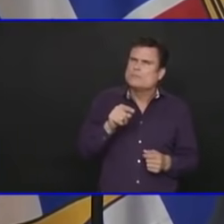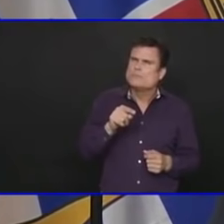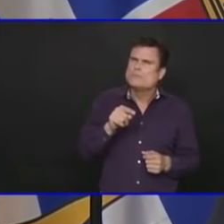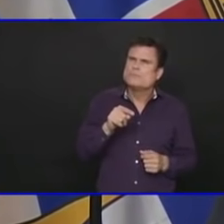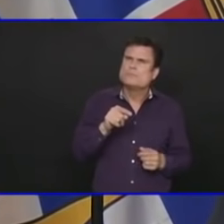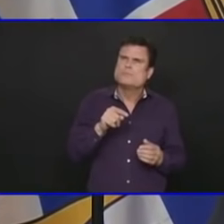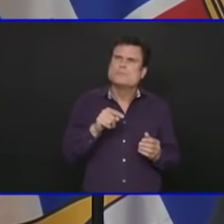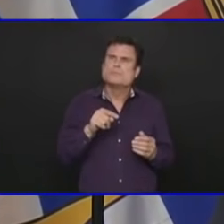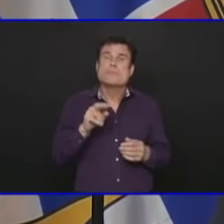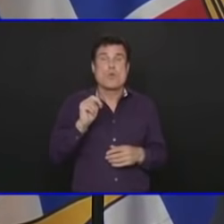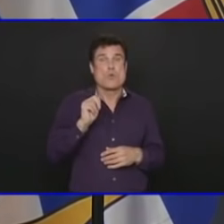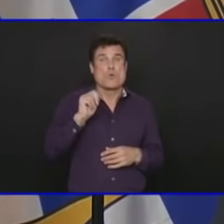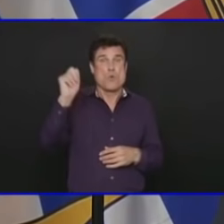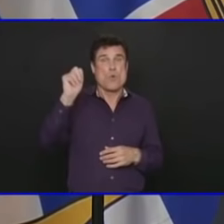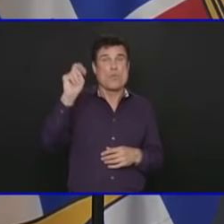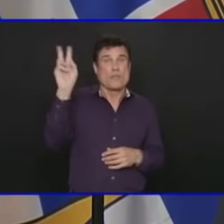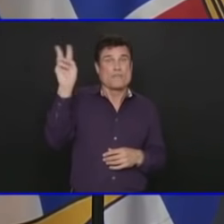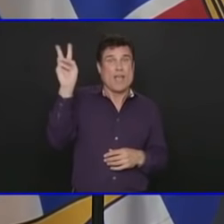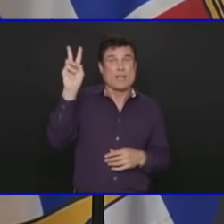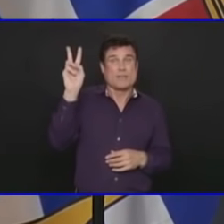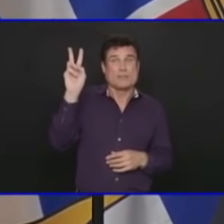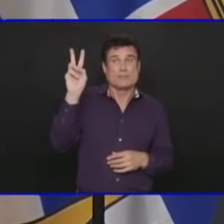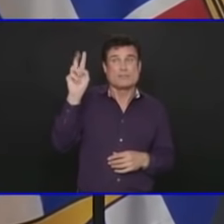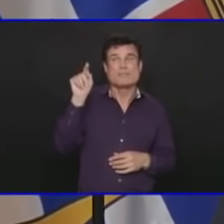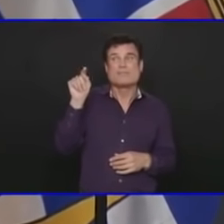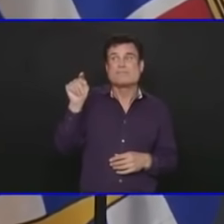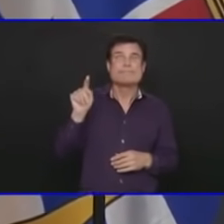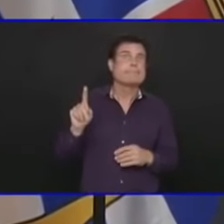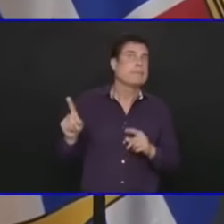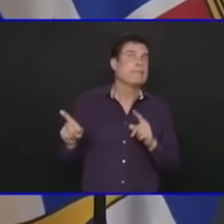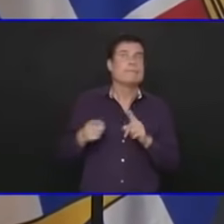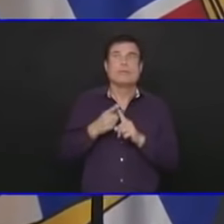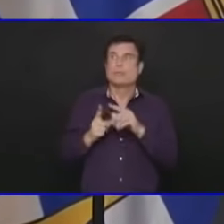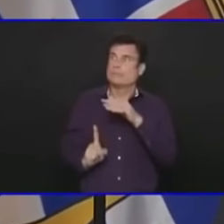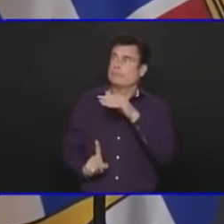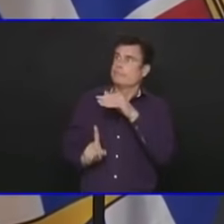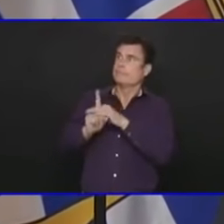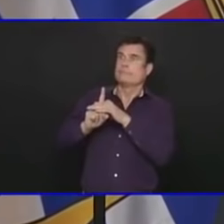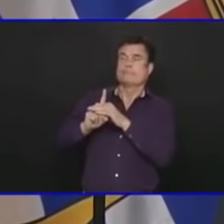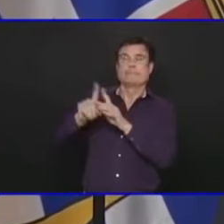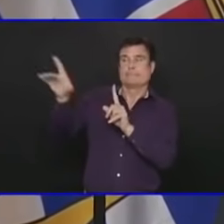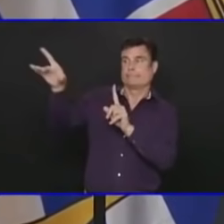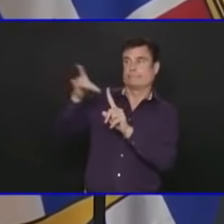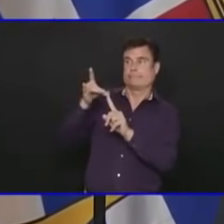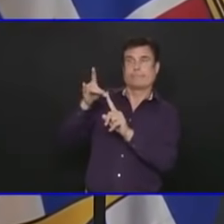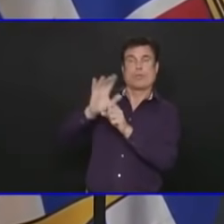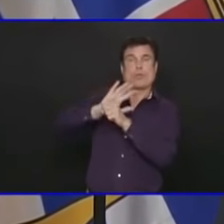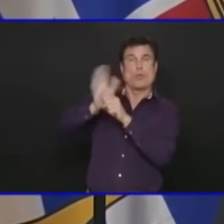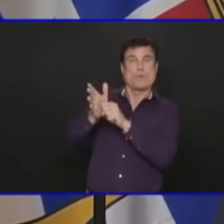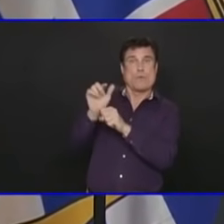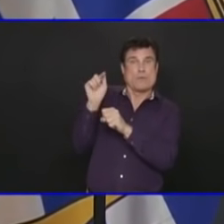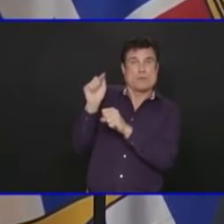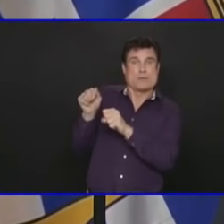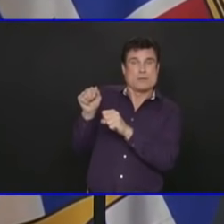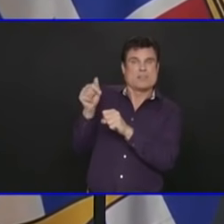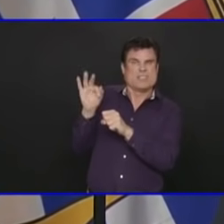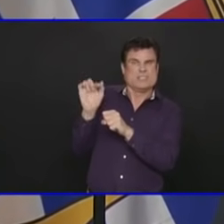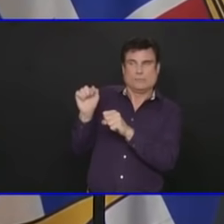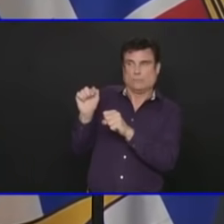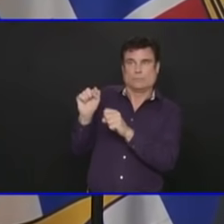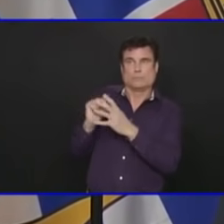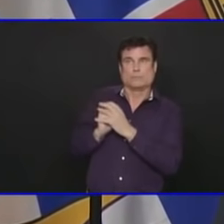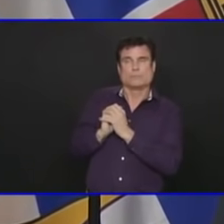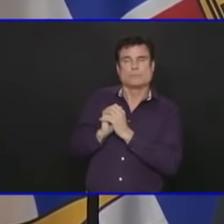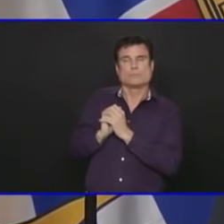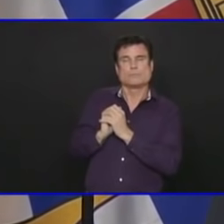on the outbreak at Lionsgate Hospital, which I understand is still ongoing, and also perhaps on